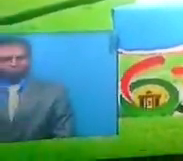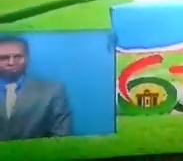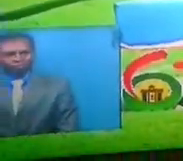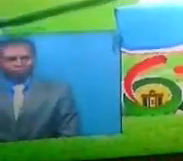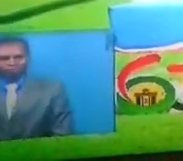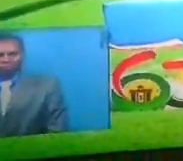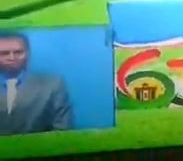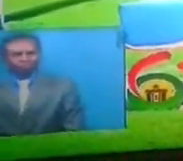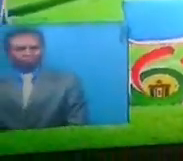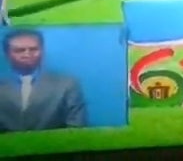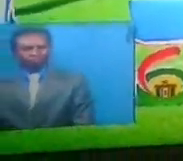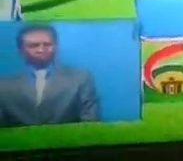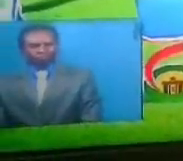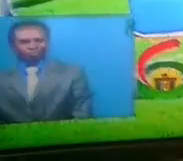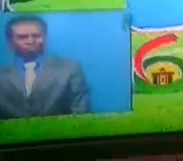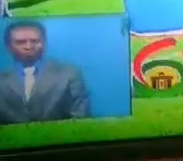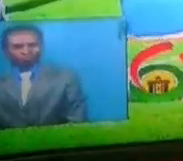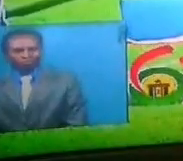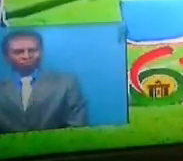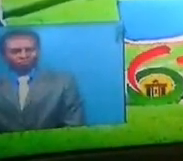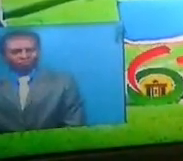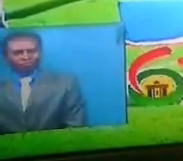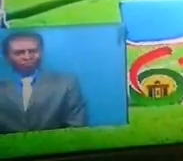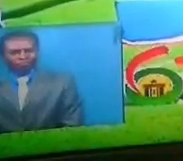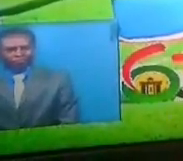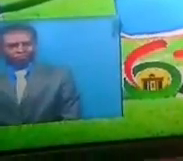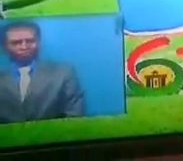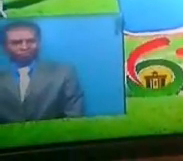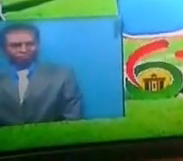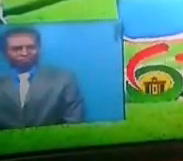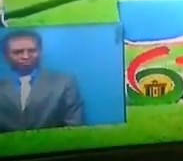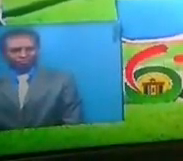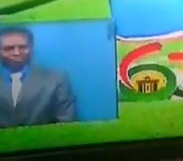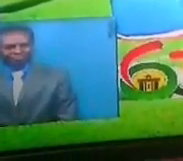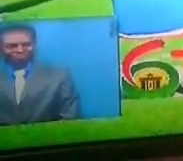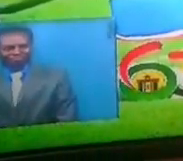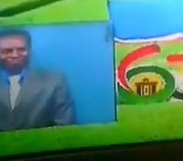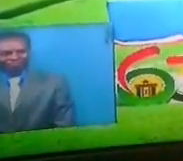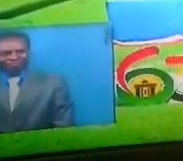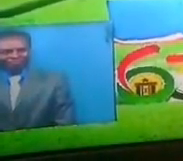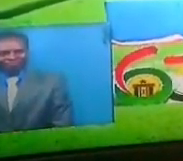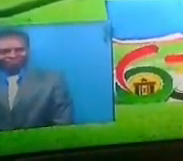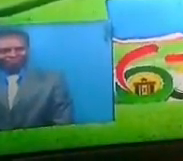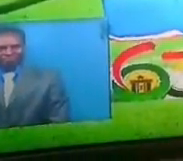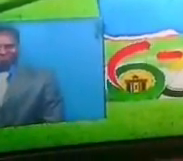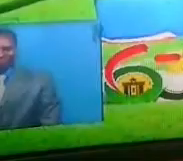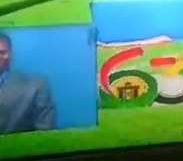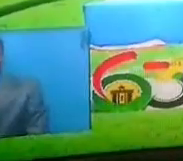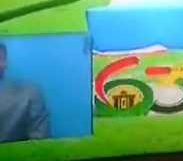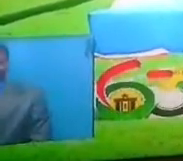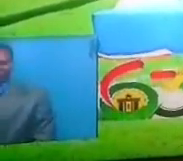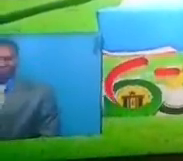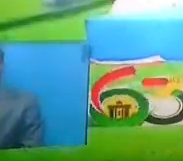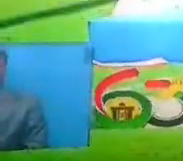That's a higher jump. And again, with the list of mistakes, we could have trouble in our hands. And exactly. So what it means again is that